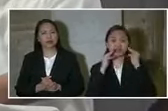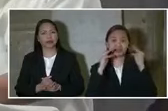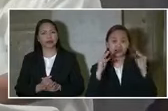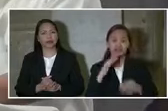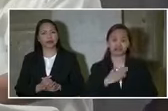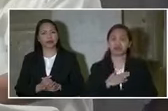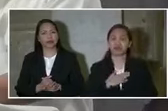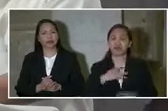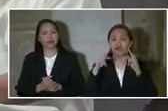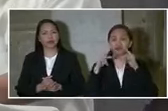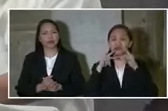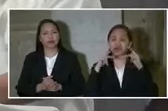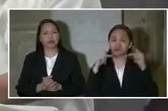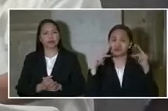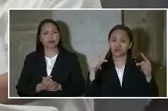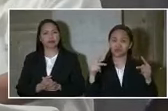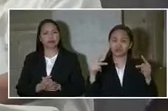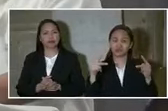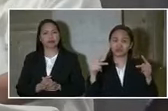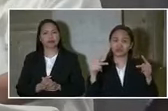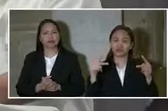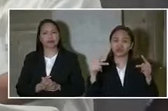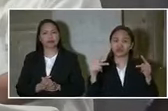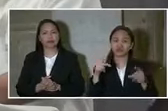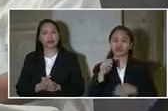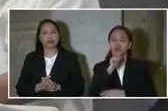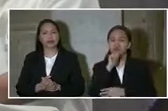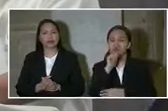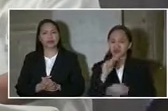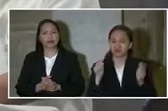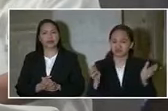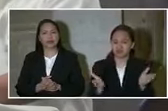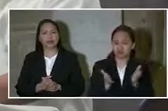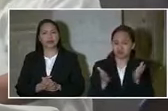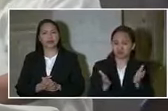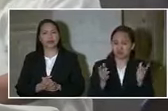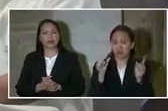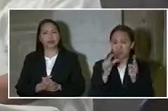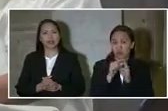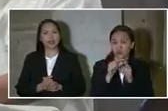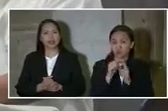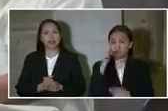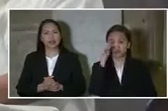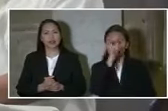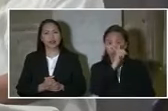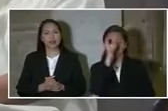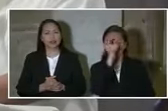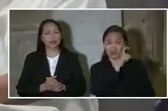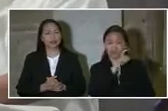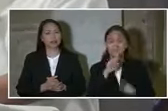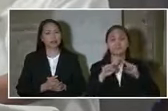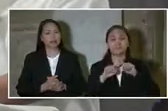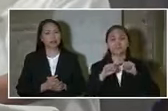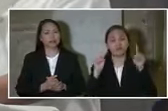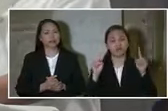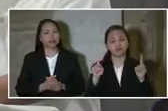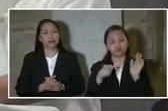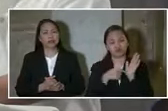my proclamation were not with persuasive words of wisdom, but with